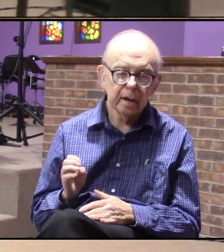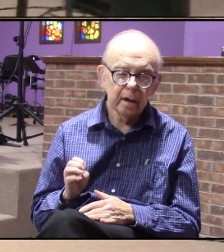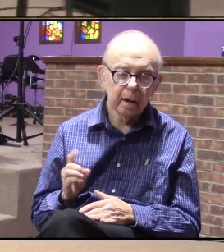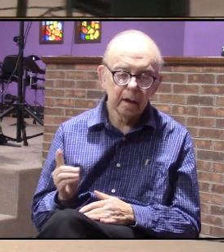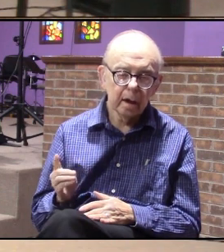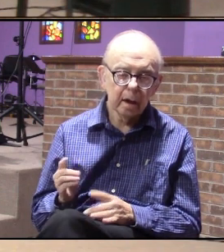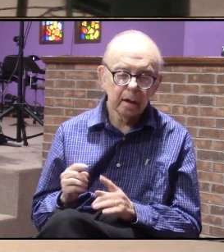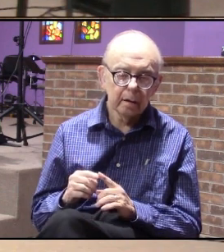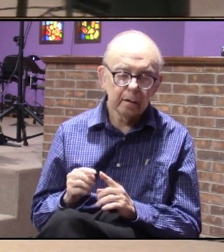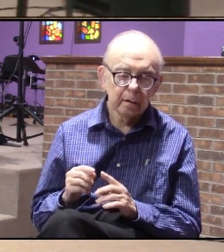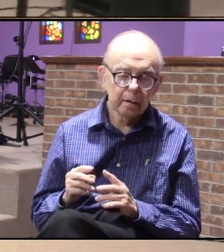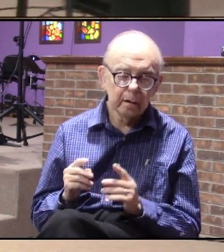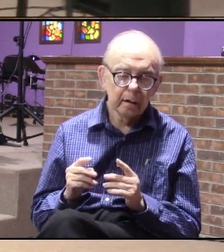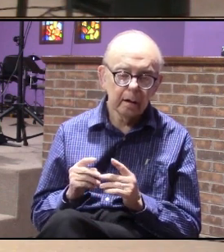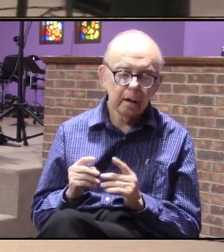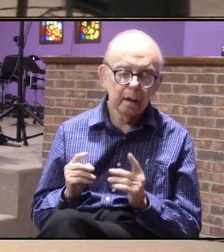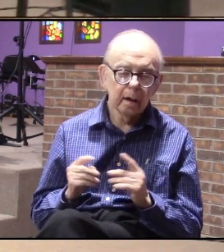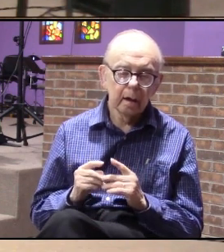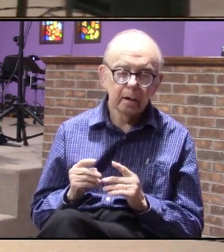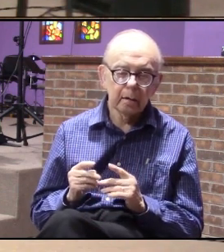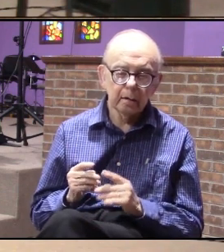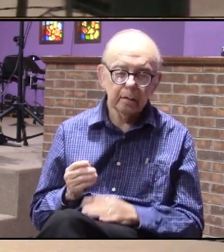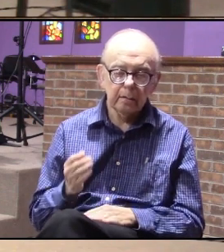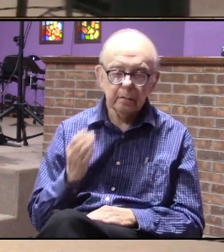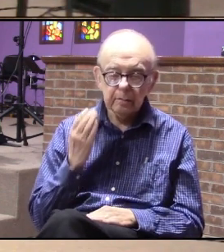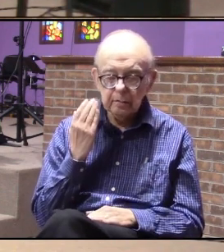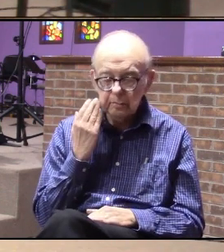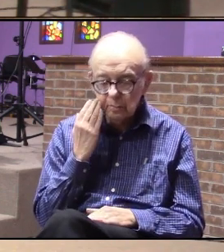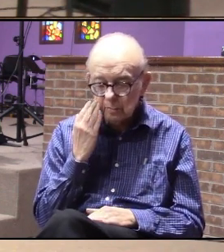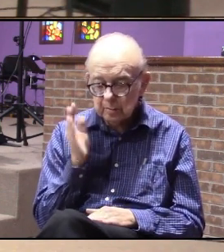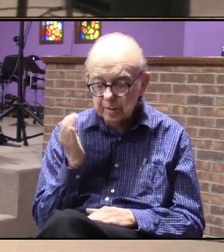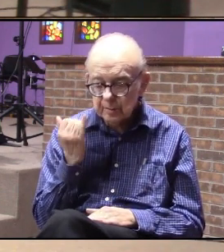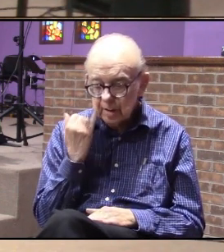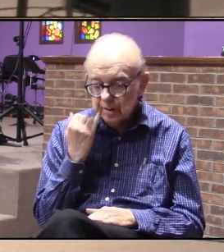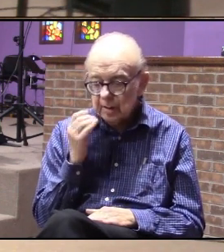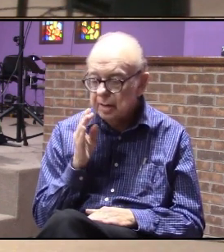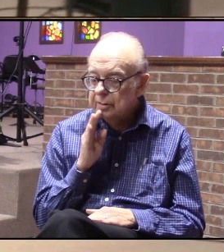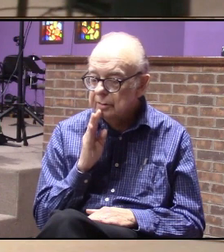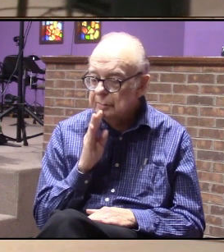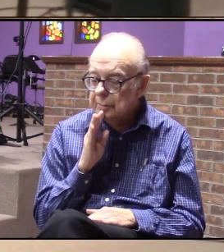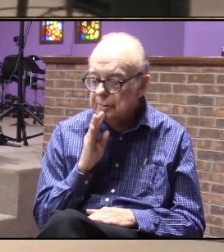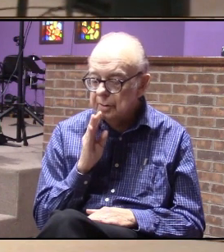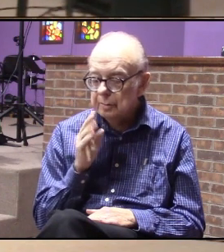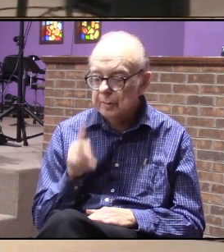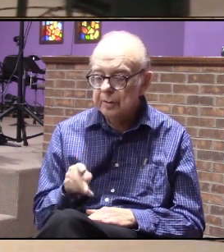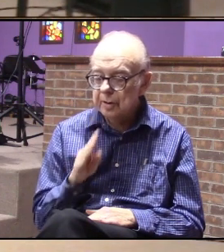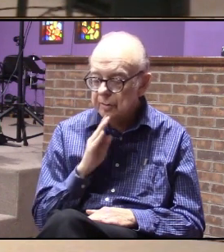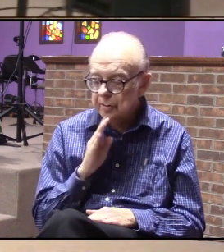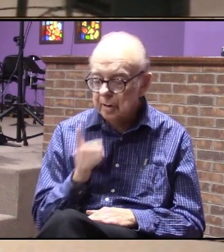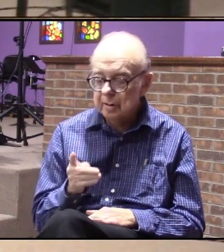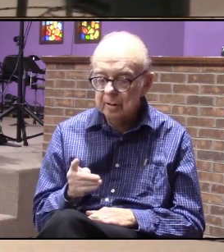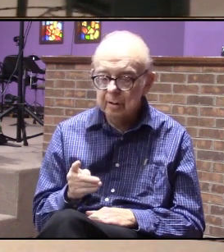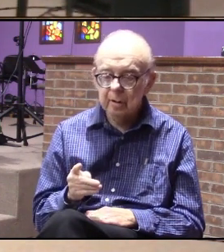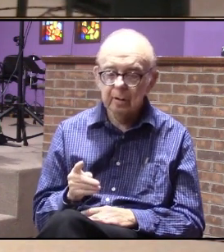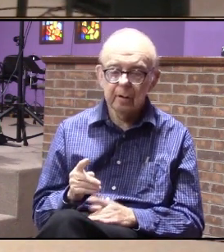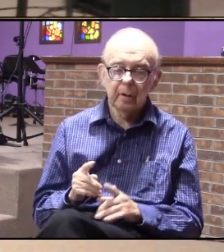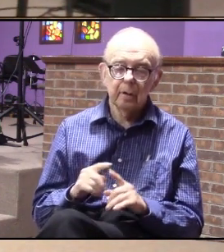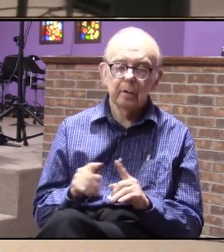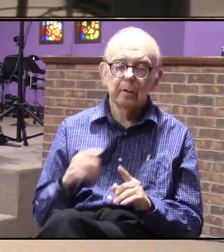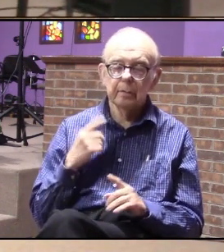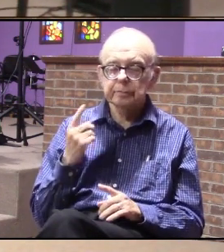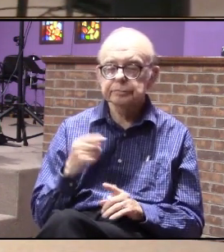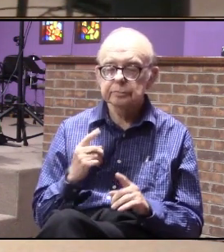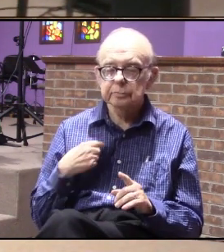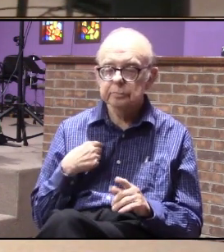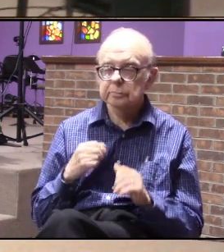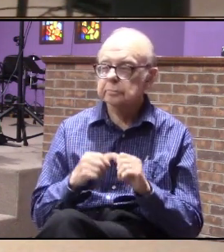to the point where you don't even know if that's really the person that you're talking to or what they look like. So